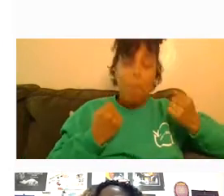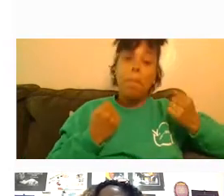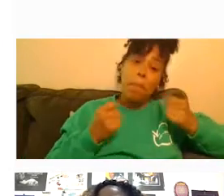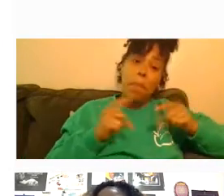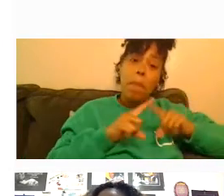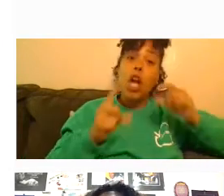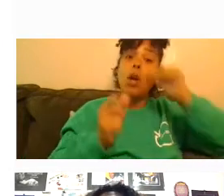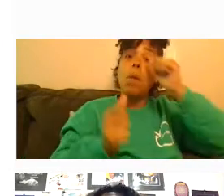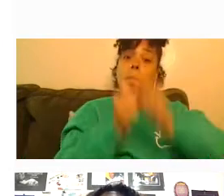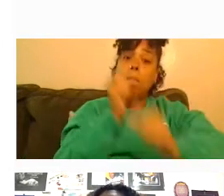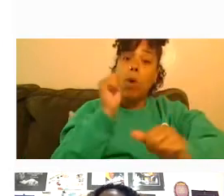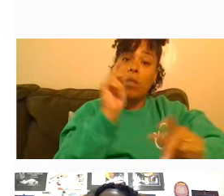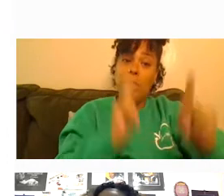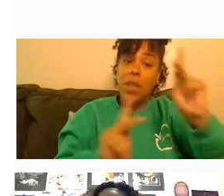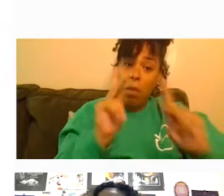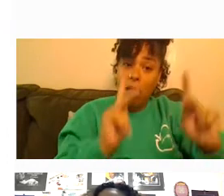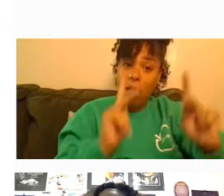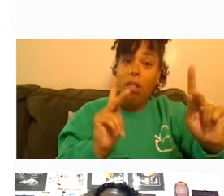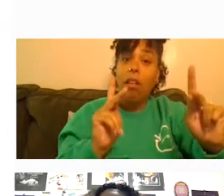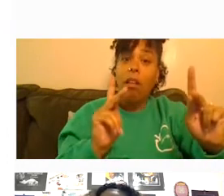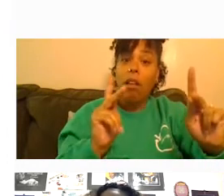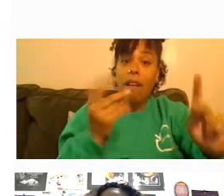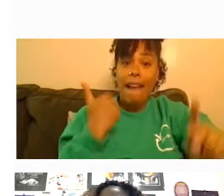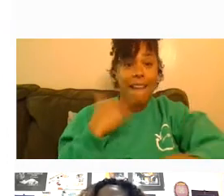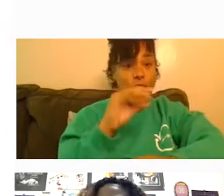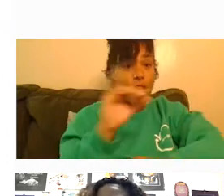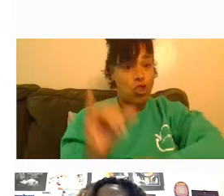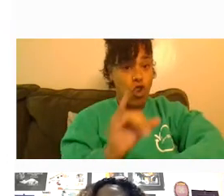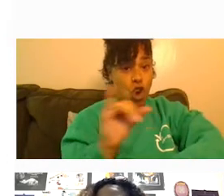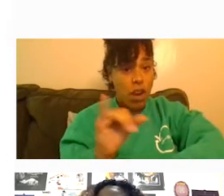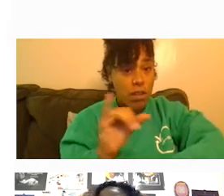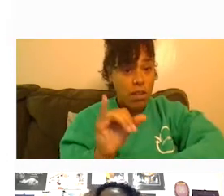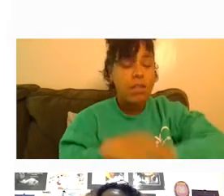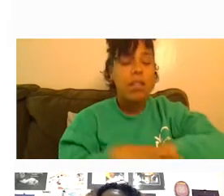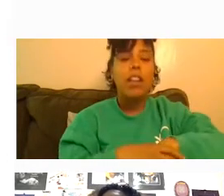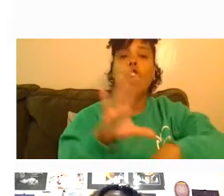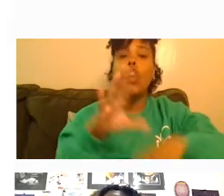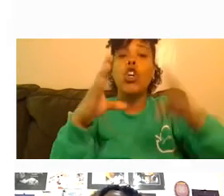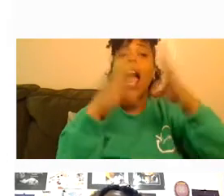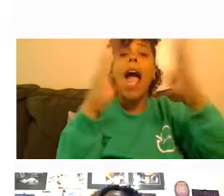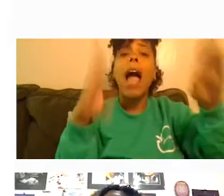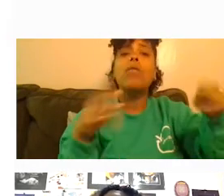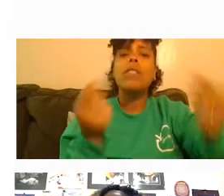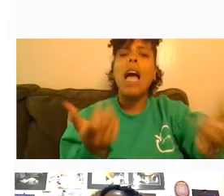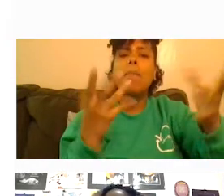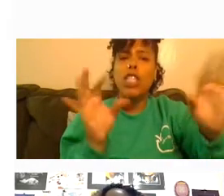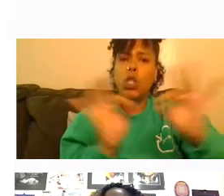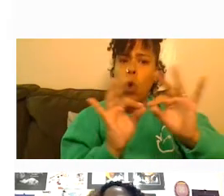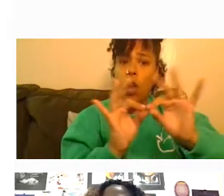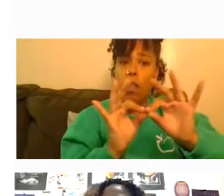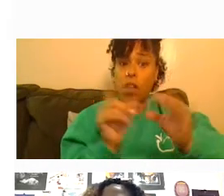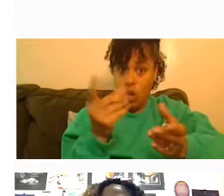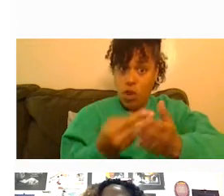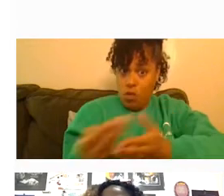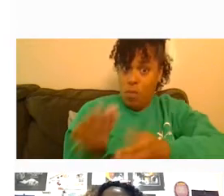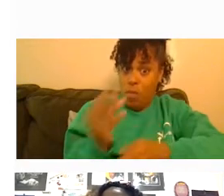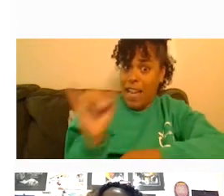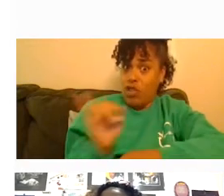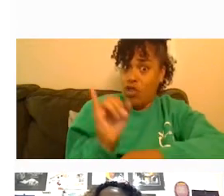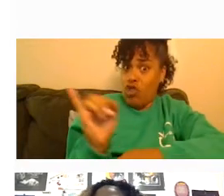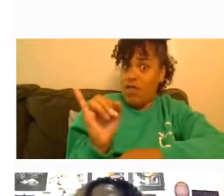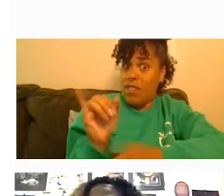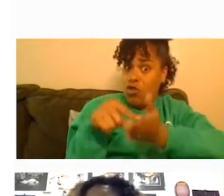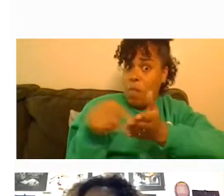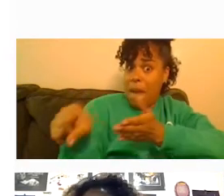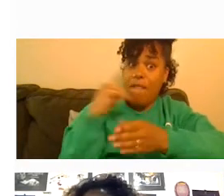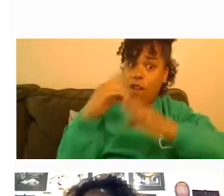are insuring it. If you have a car, you insure it. How much is your house worth? Don't you insure it? So let's answer this question. How much